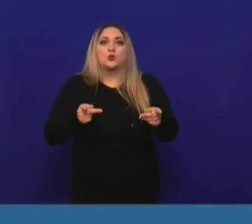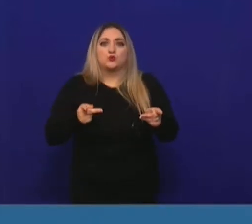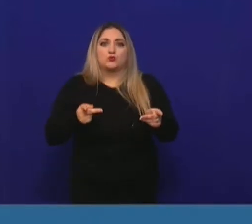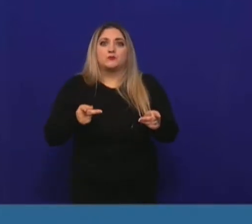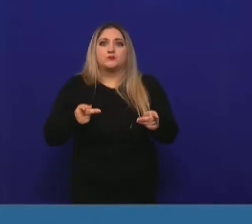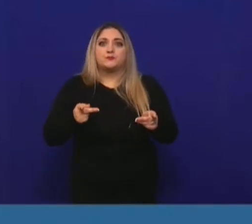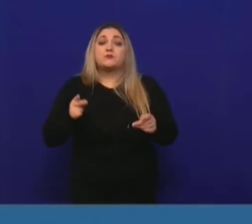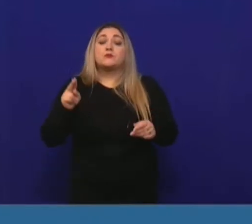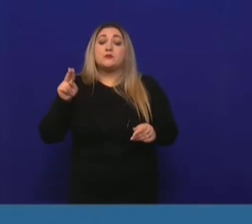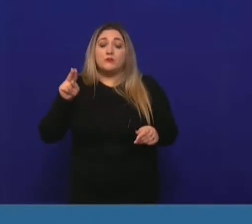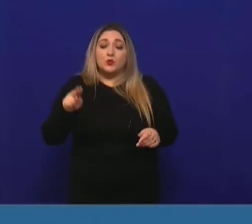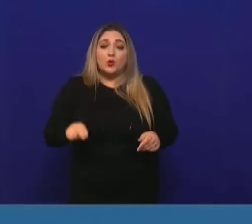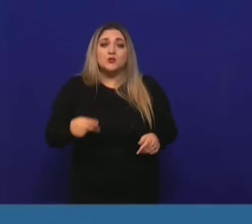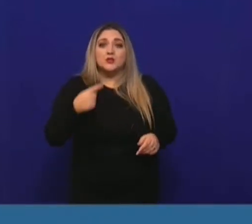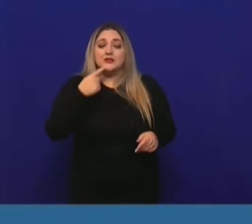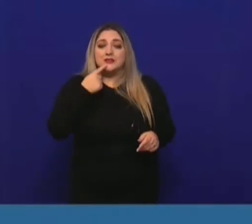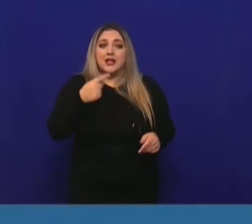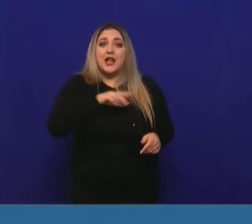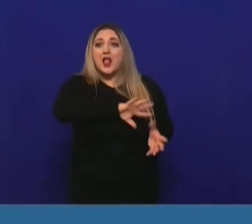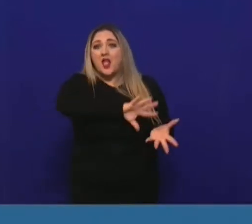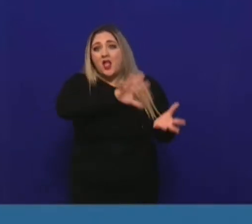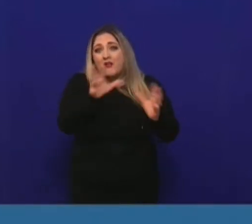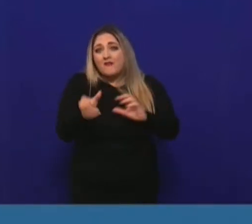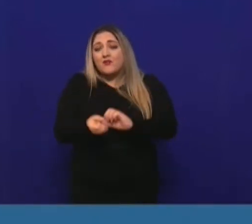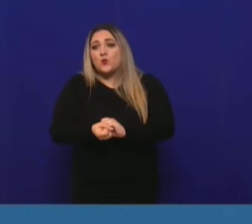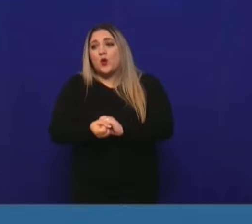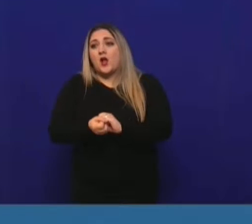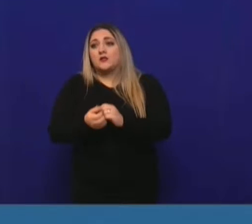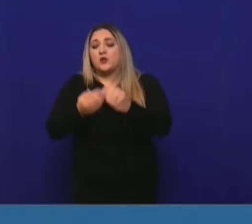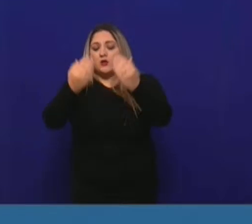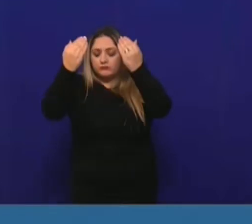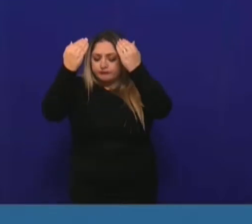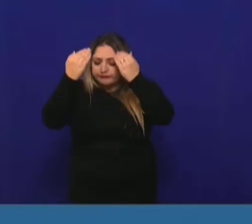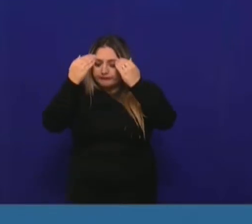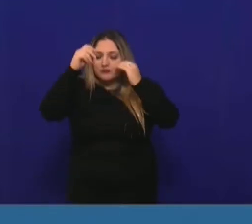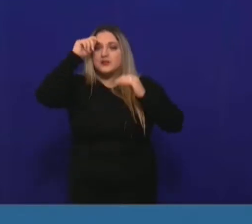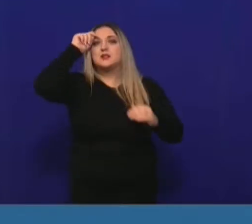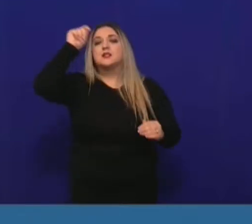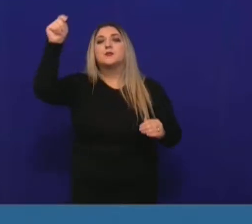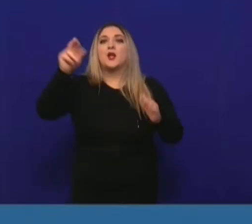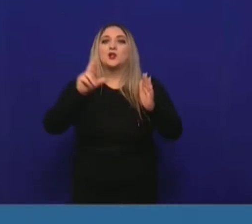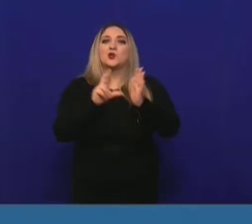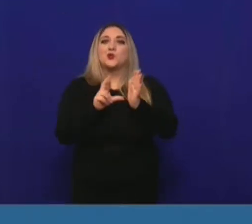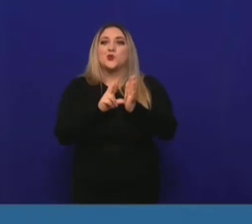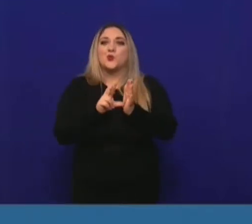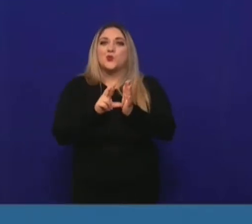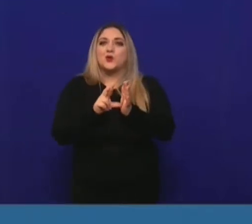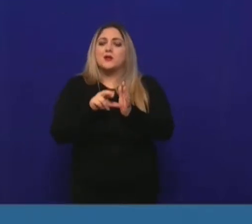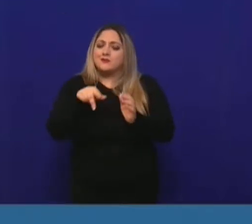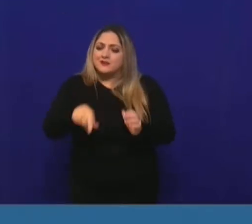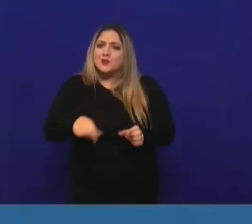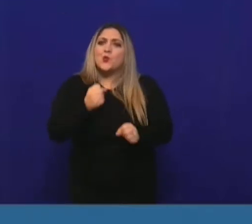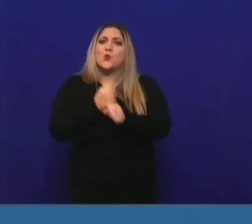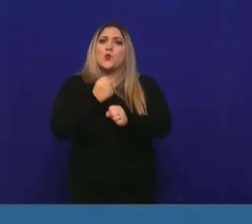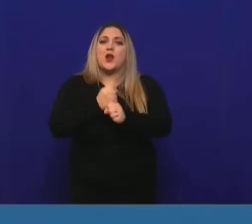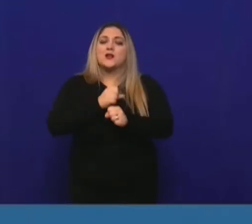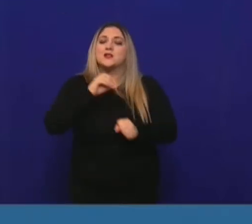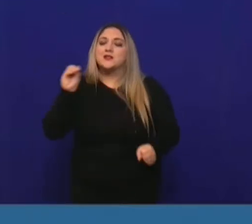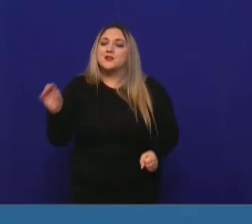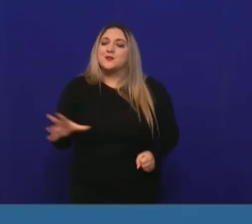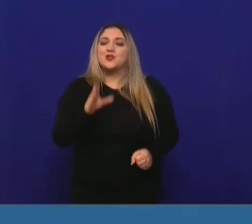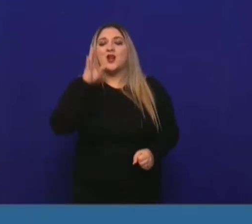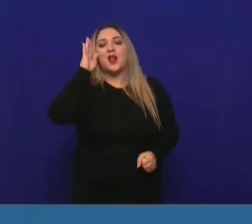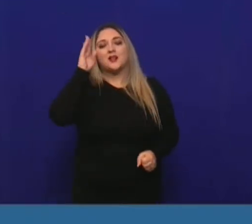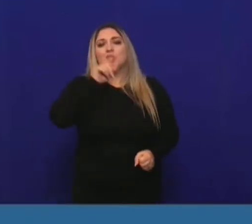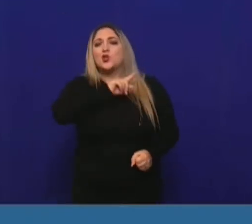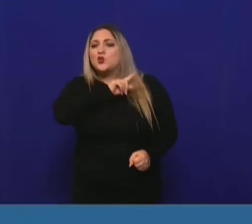Also appeal to everyone to adhere to the prevention measures because we know that these work, and to pay special attention to avoid